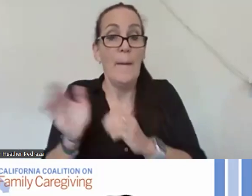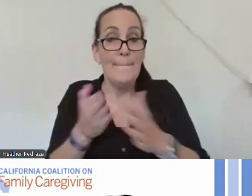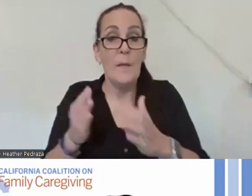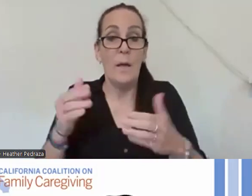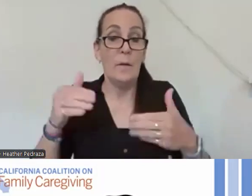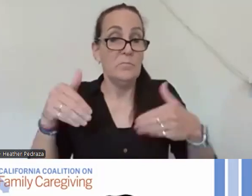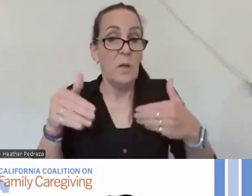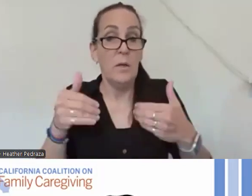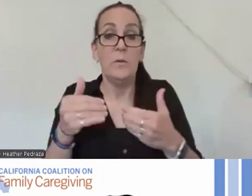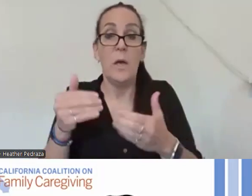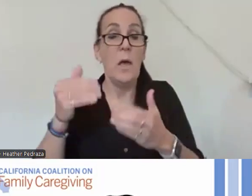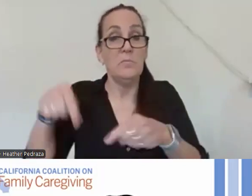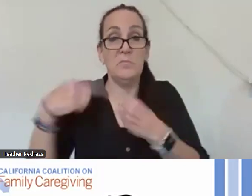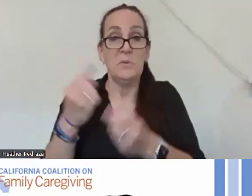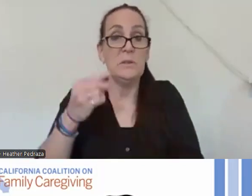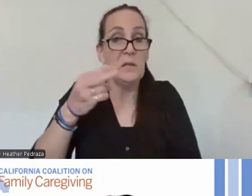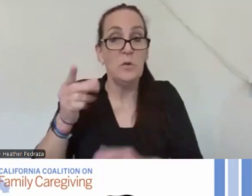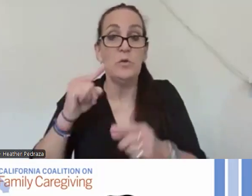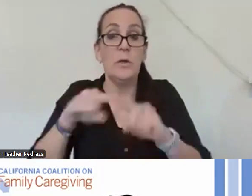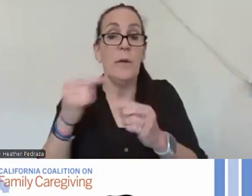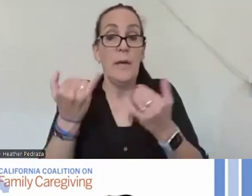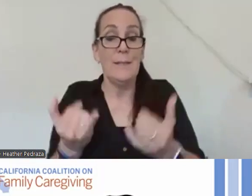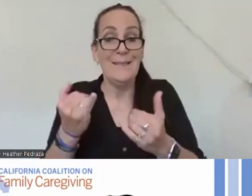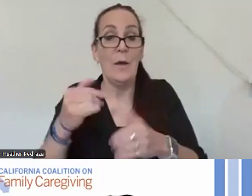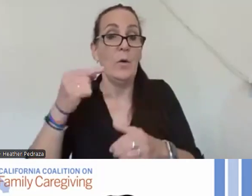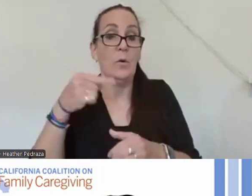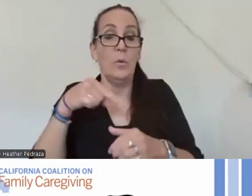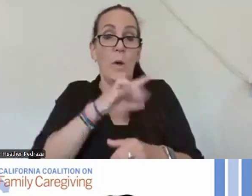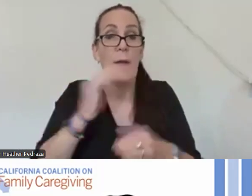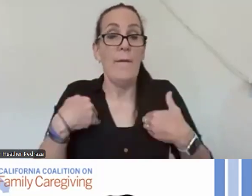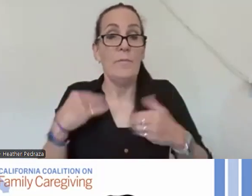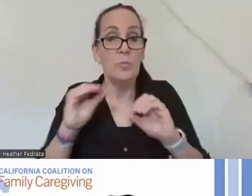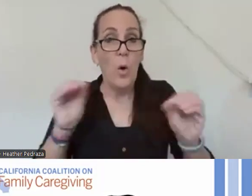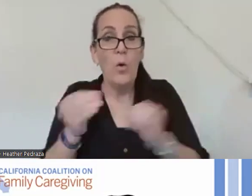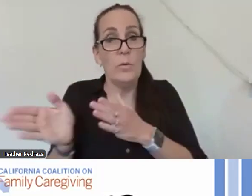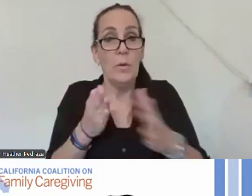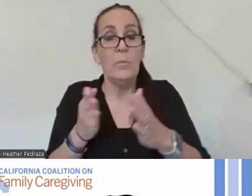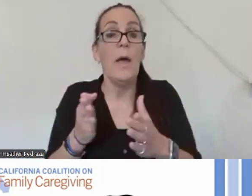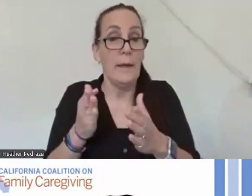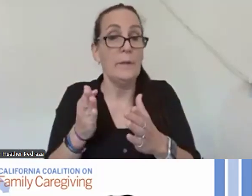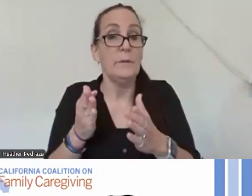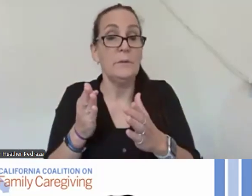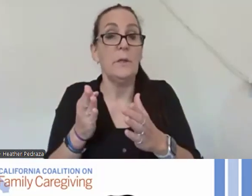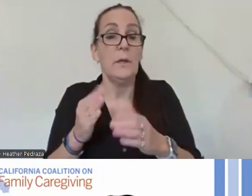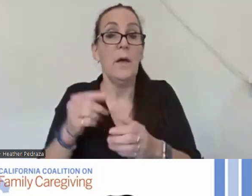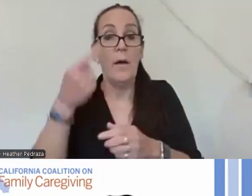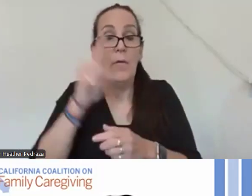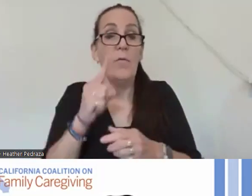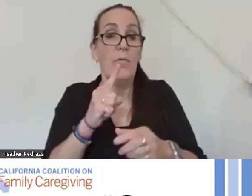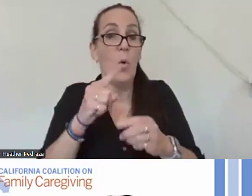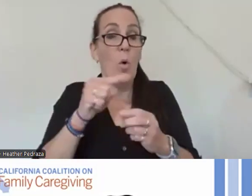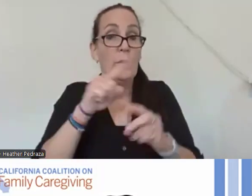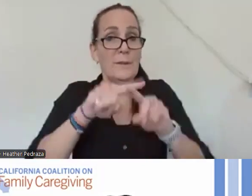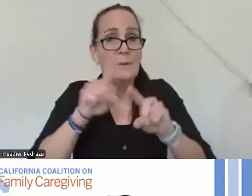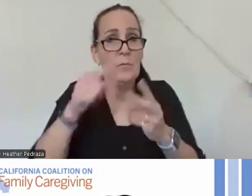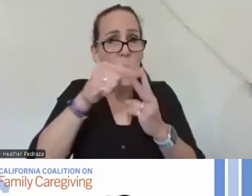and supports, yet we are jumping now from plans being responsible for optional services to full responsibility for home and community-based services